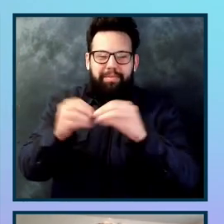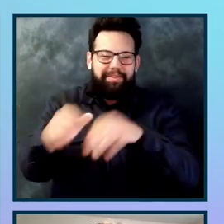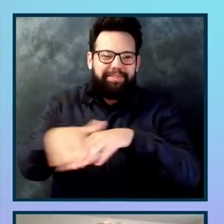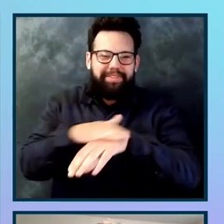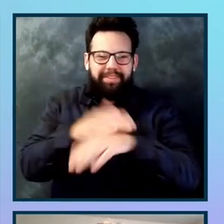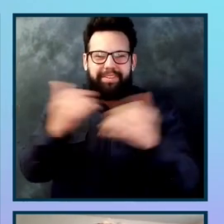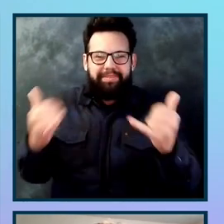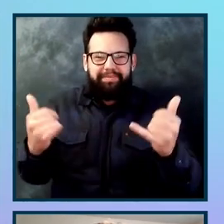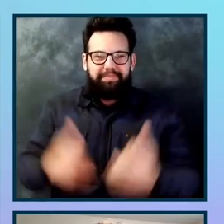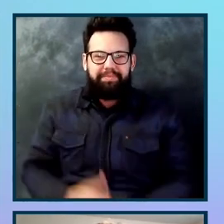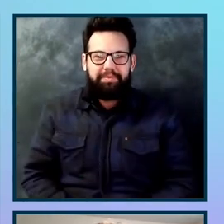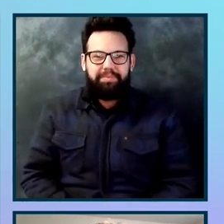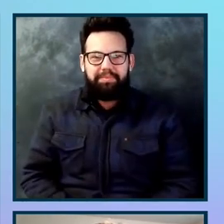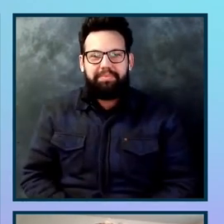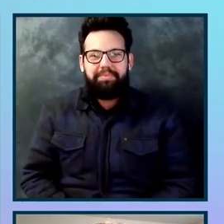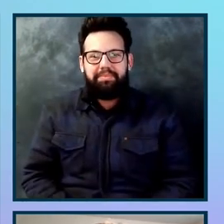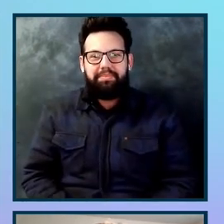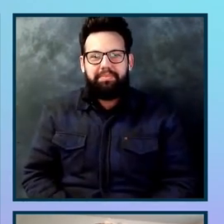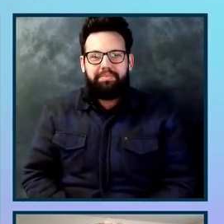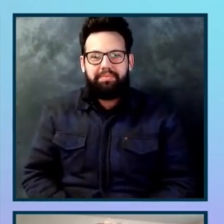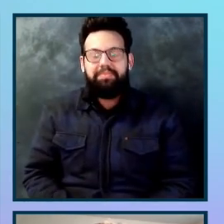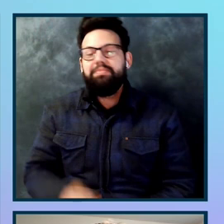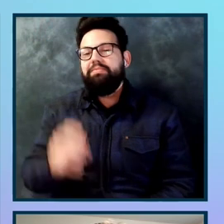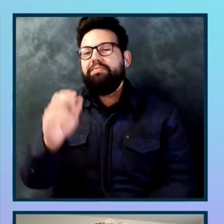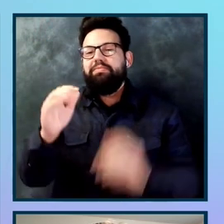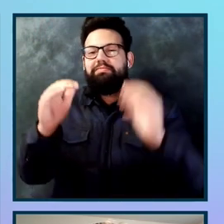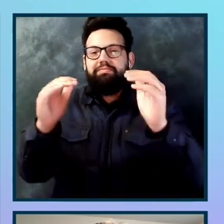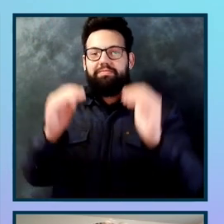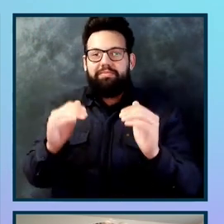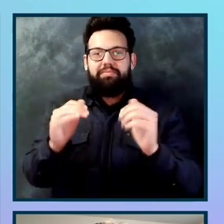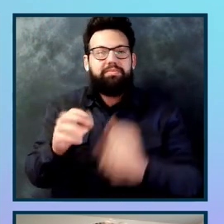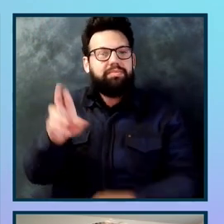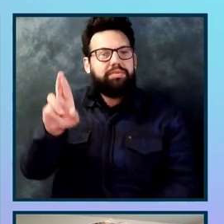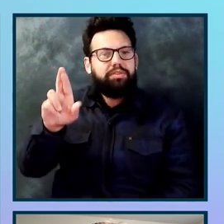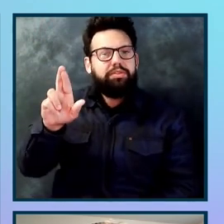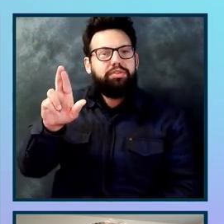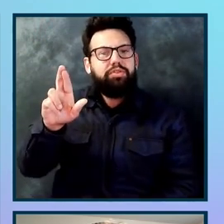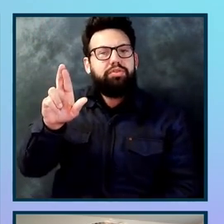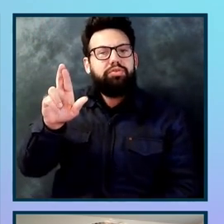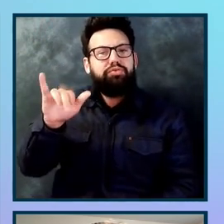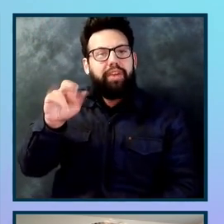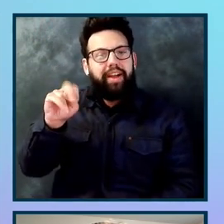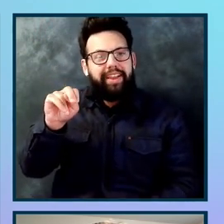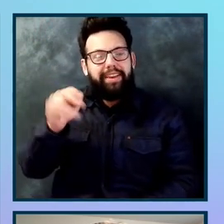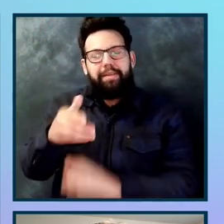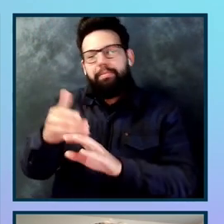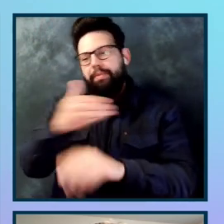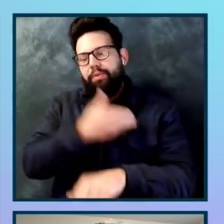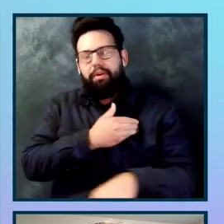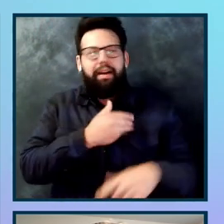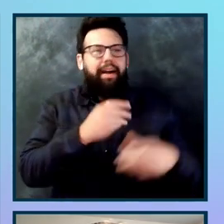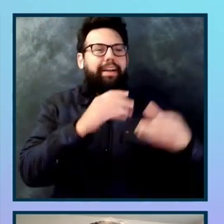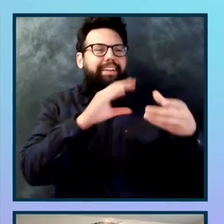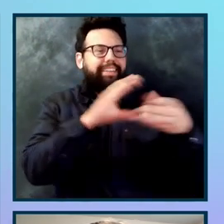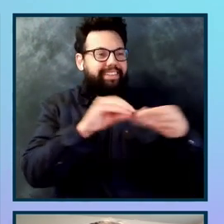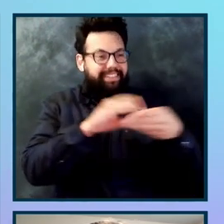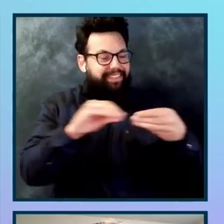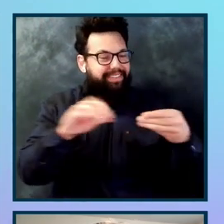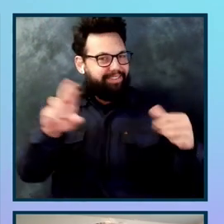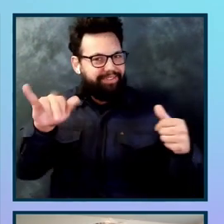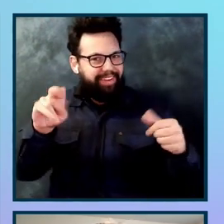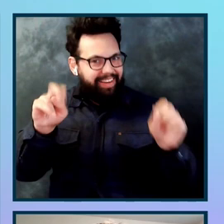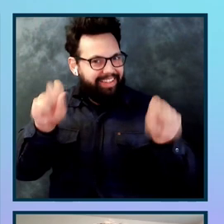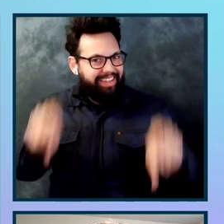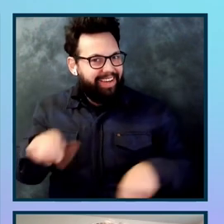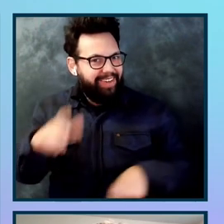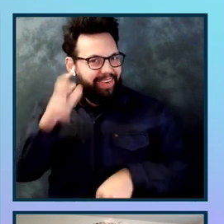slower. Student loan. And Ryan, if you could just confirm before I babble on for too much longer that you are in fact hearing this.